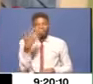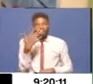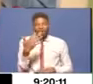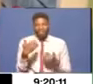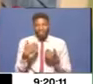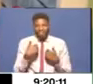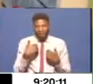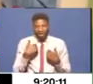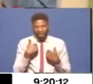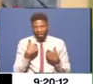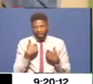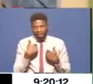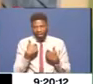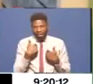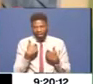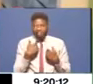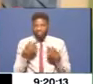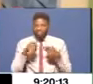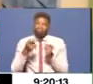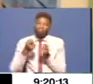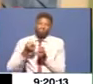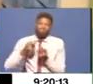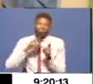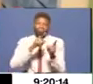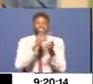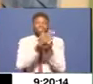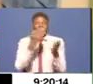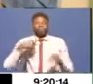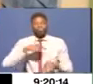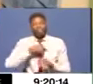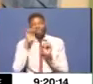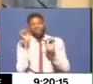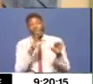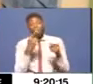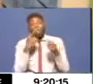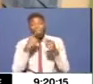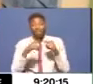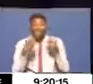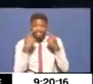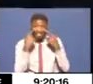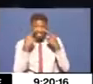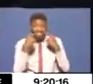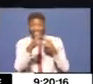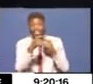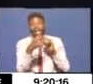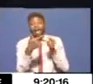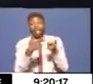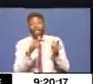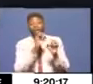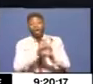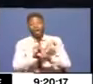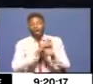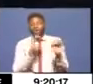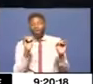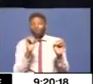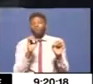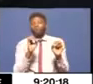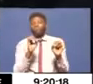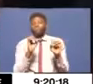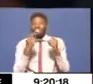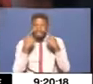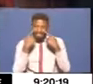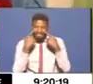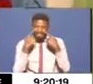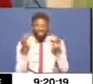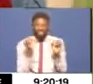sisi tuna dump takataka, lakini hakuwa ameona hiyo jina dumping juu kulikuwa usiku. Sasa ndio akaenda